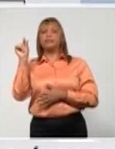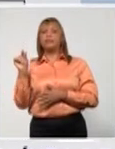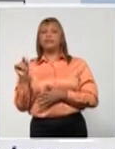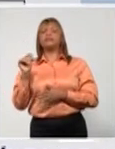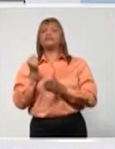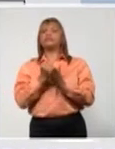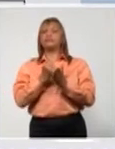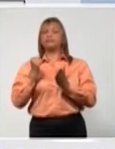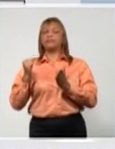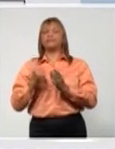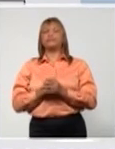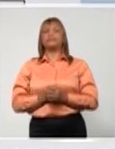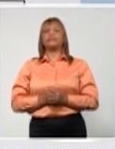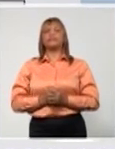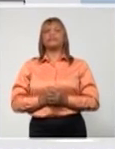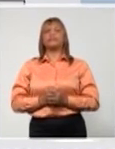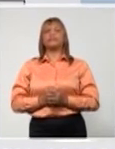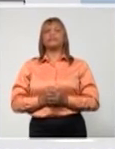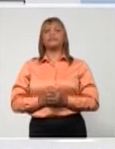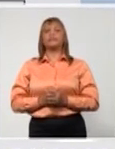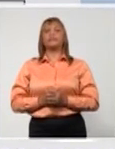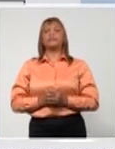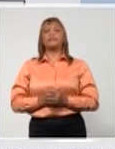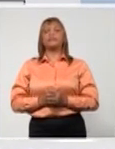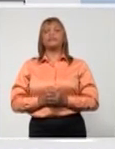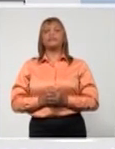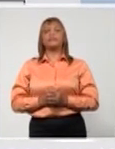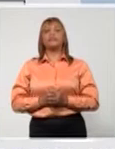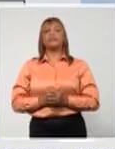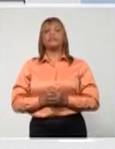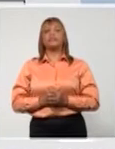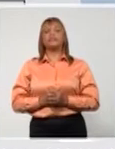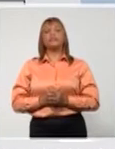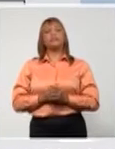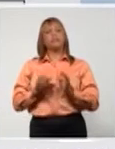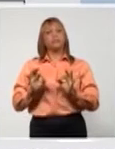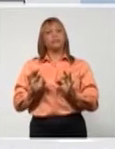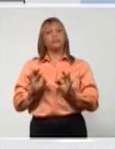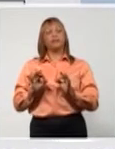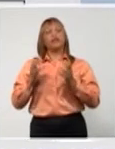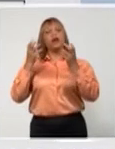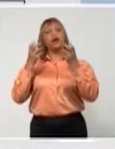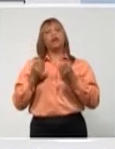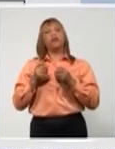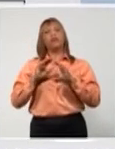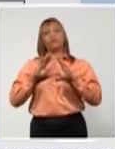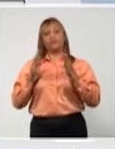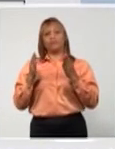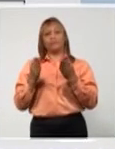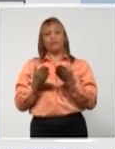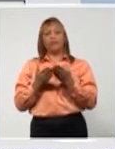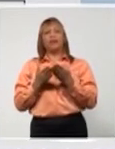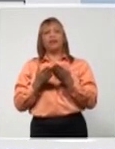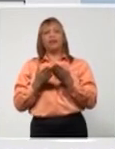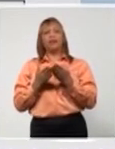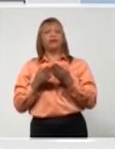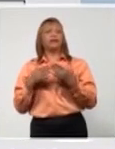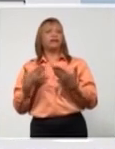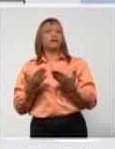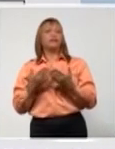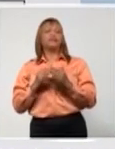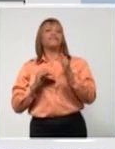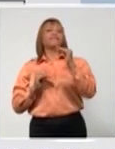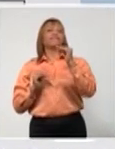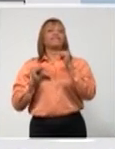14,044,869. Yesterday, 7,460 people died of the virus, one of the highest rates we've seen over recent weeks, for a